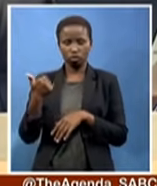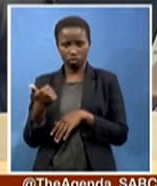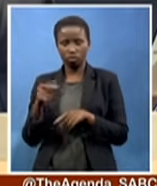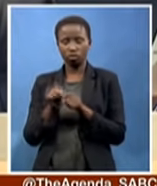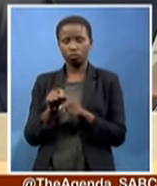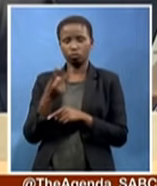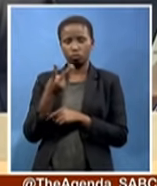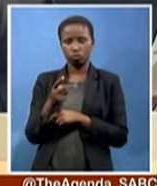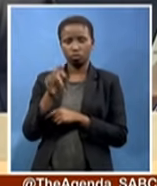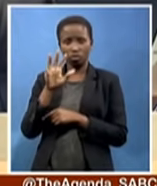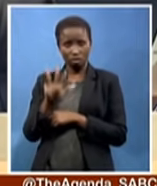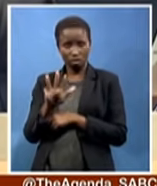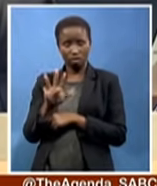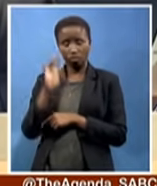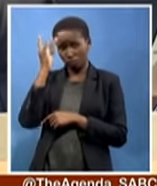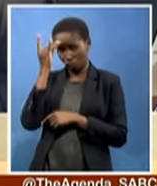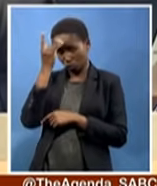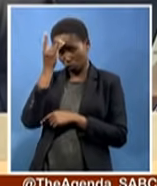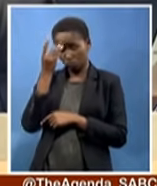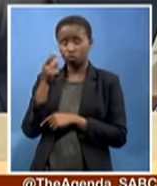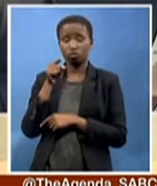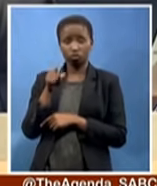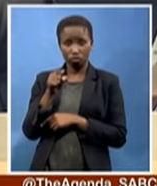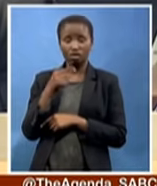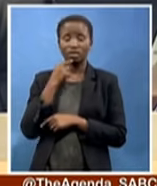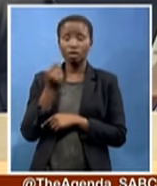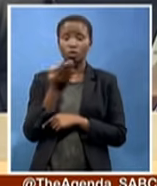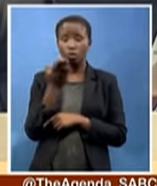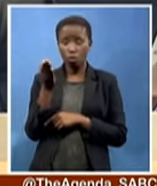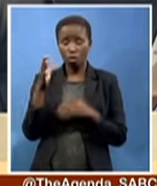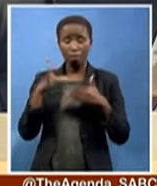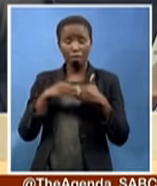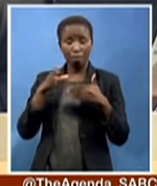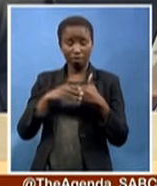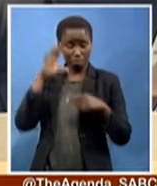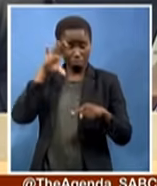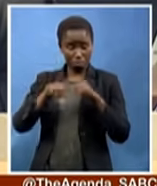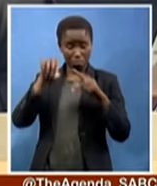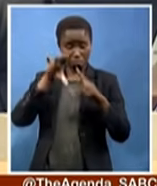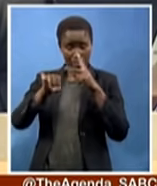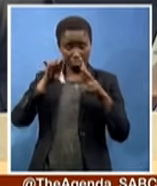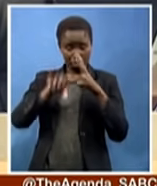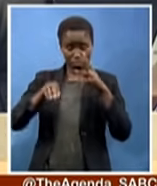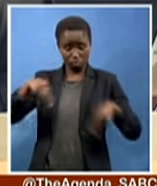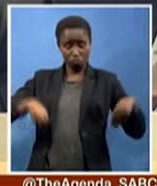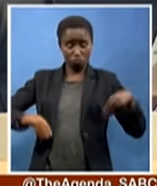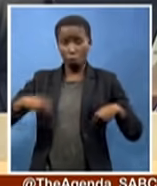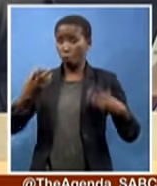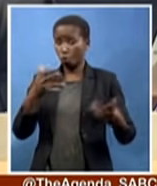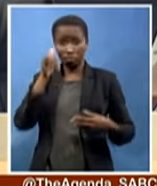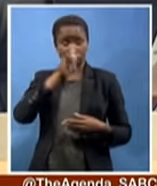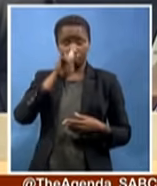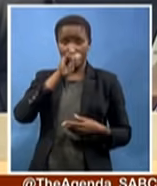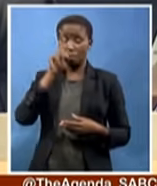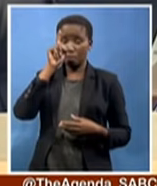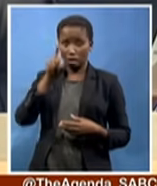all members who have been charged with corruption or other serious crimes must step aside within 30 days, failing which